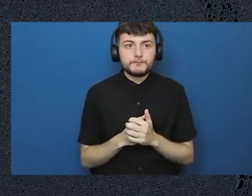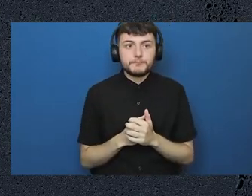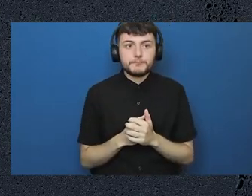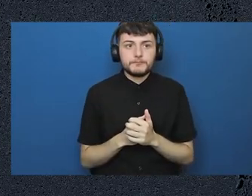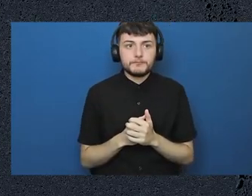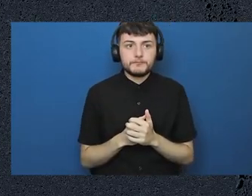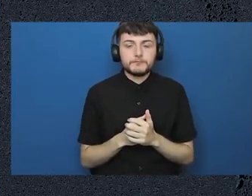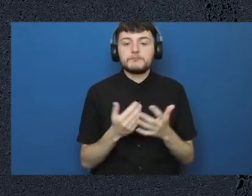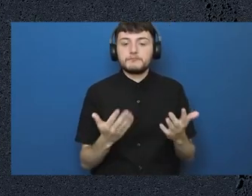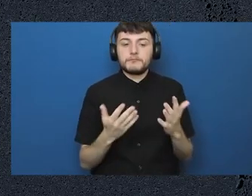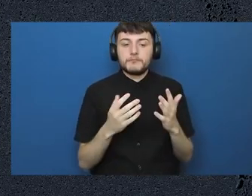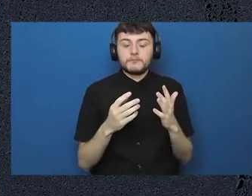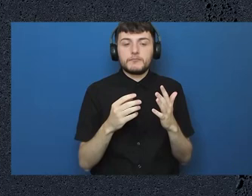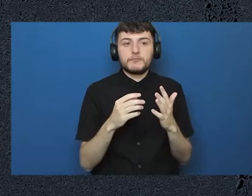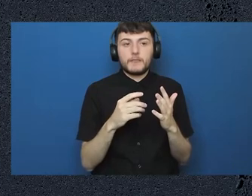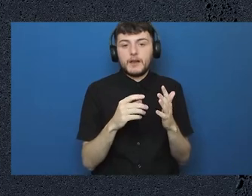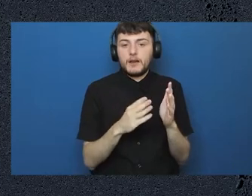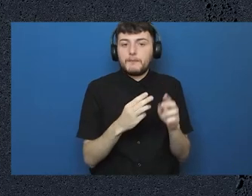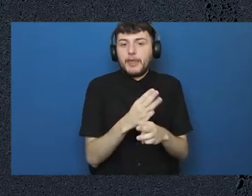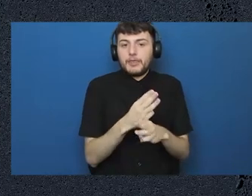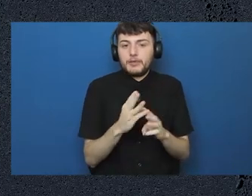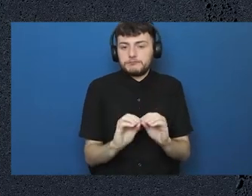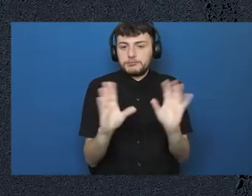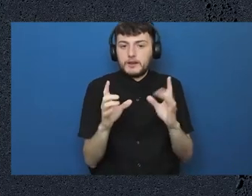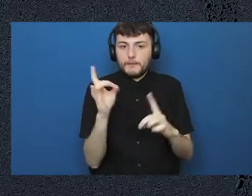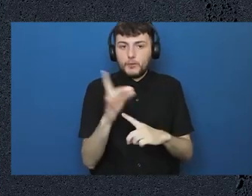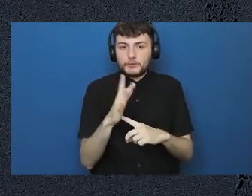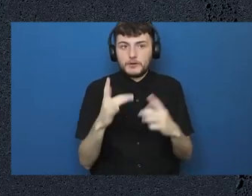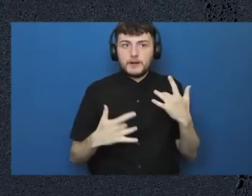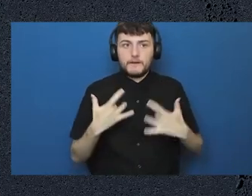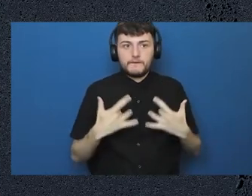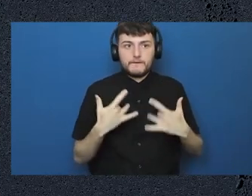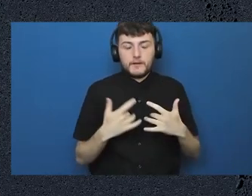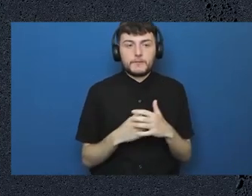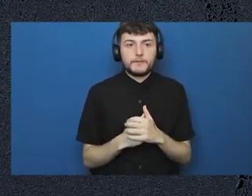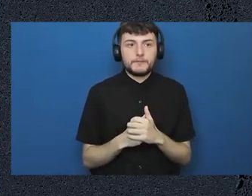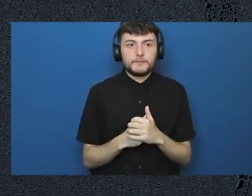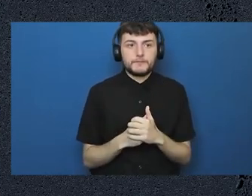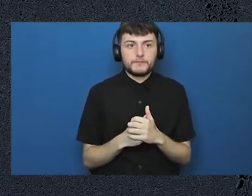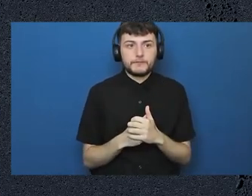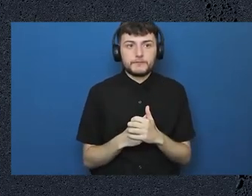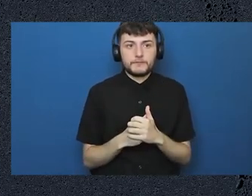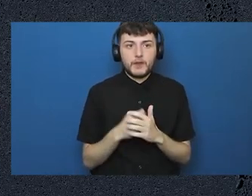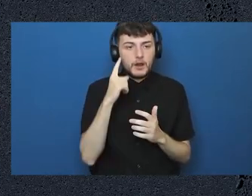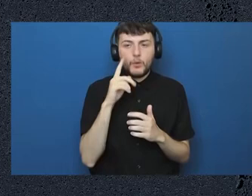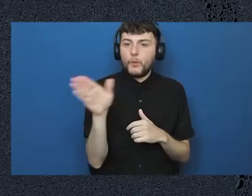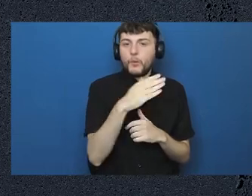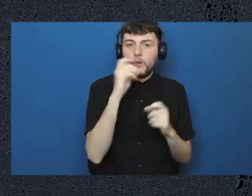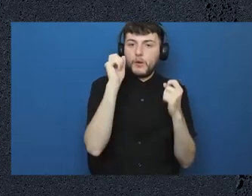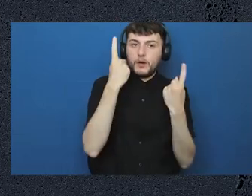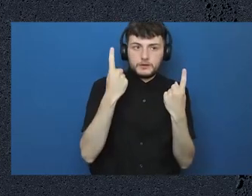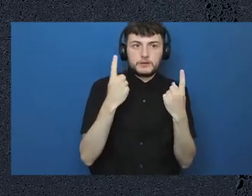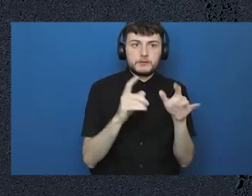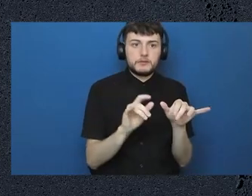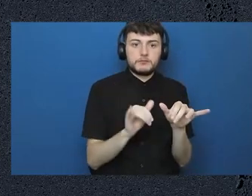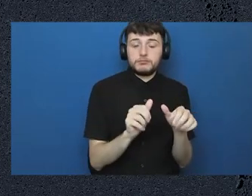that maths is important in life, right? I mean, there's just this general cultural understanding that maths is important, science is important, being an engineer is a phenomenal job,